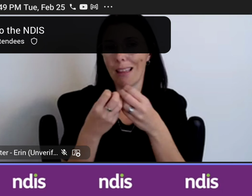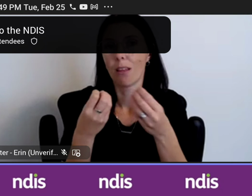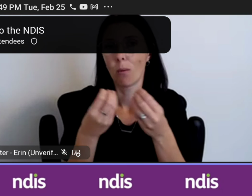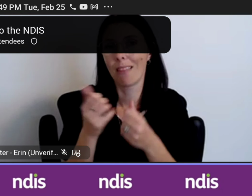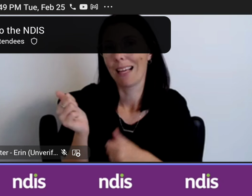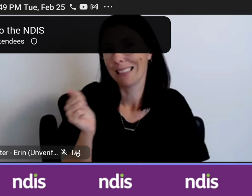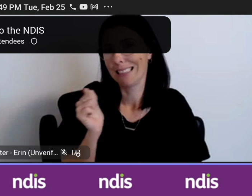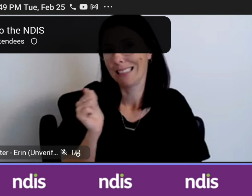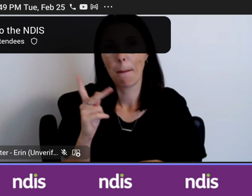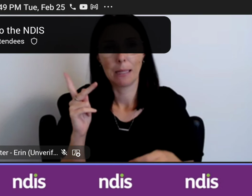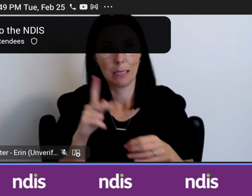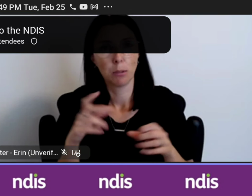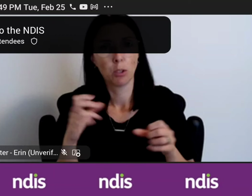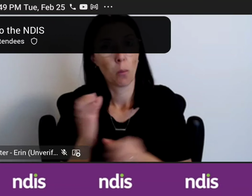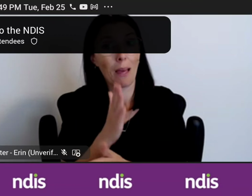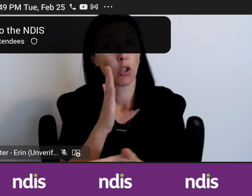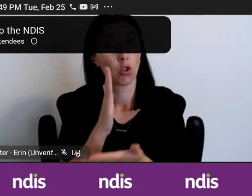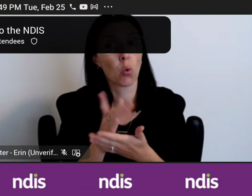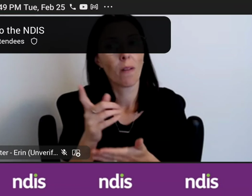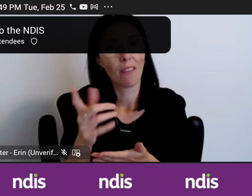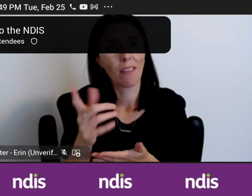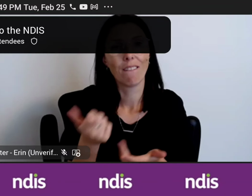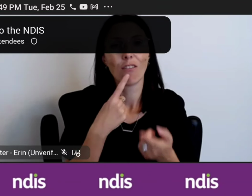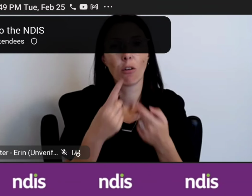need ahead of any changes.